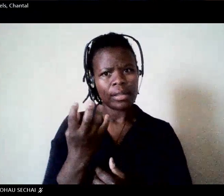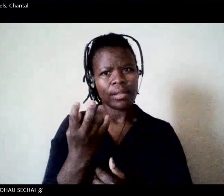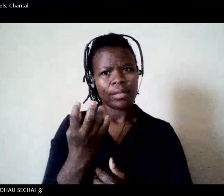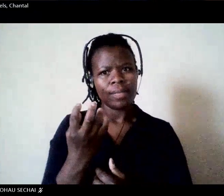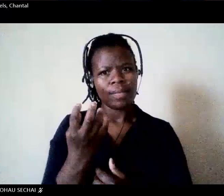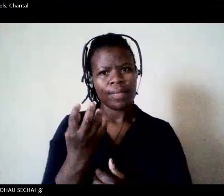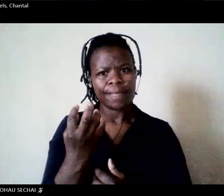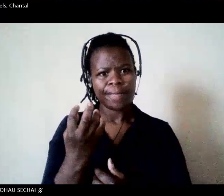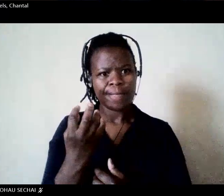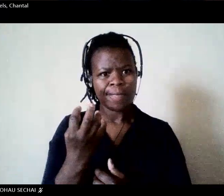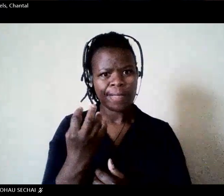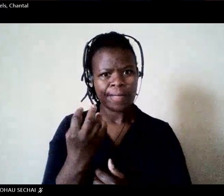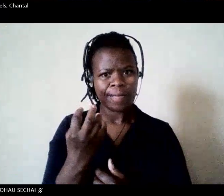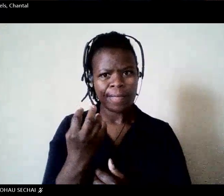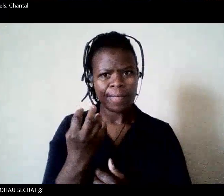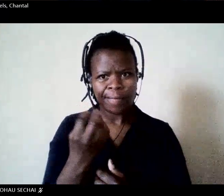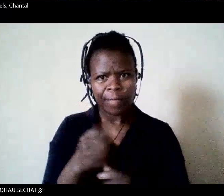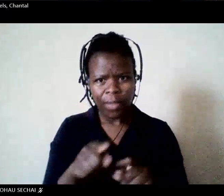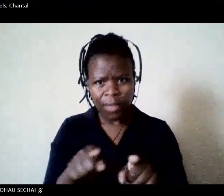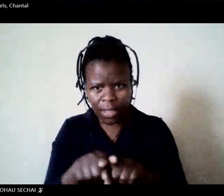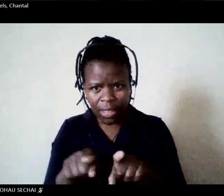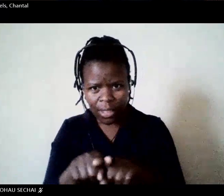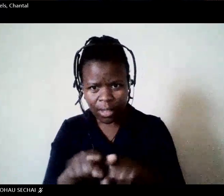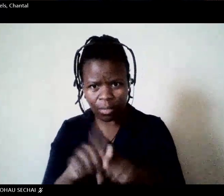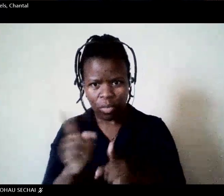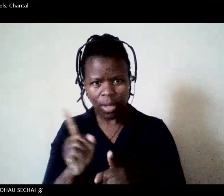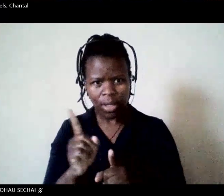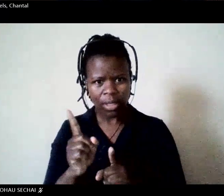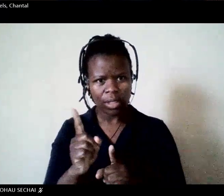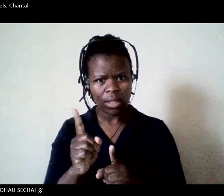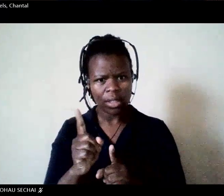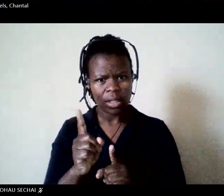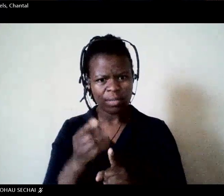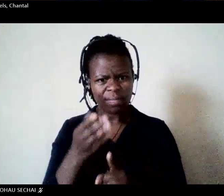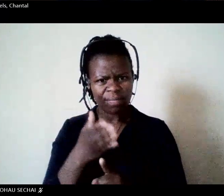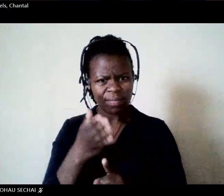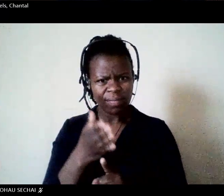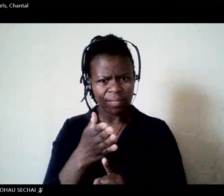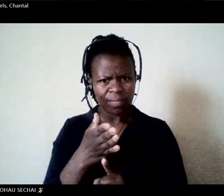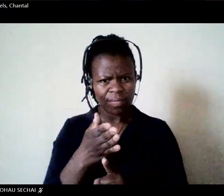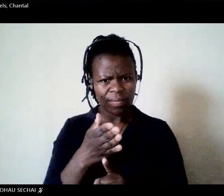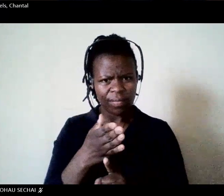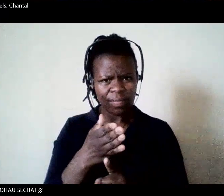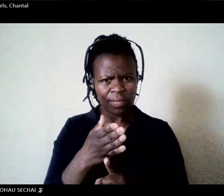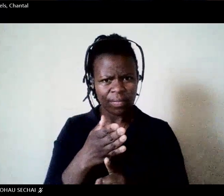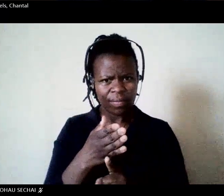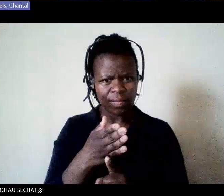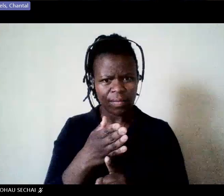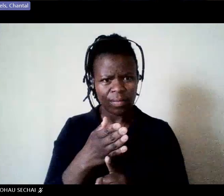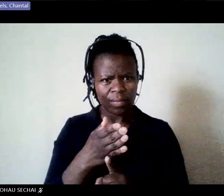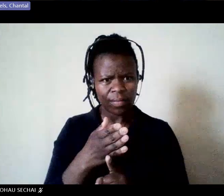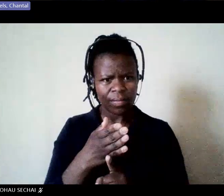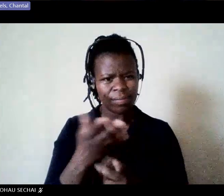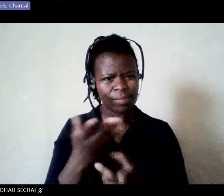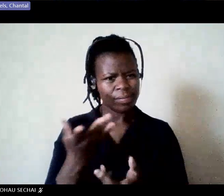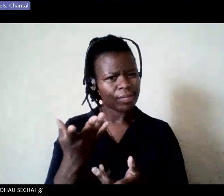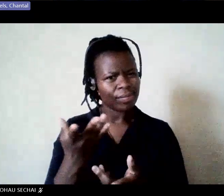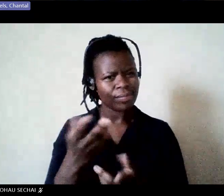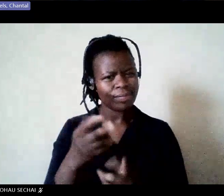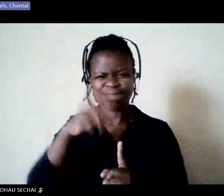policy is just half of it, implementation is the completion of it. You know, you cannot just do nice policies and then that's it.